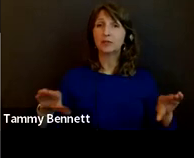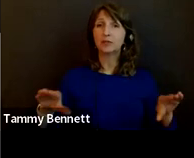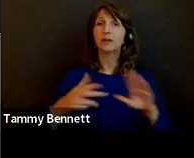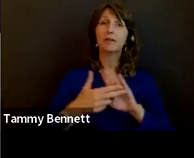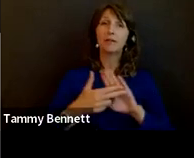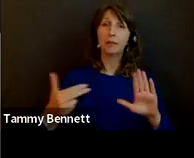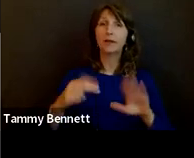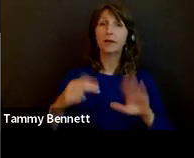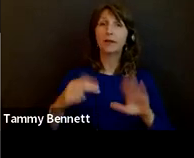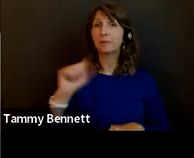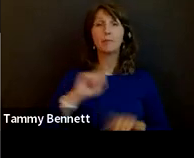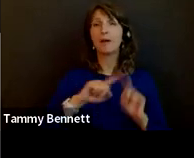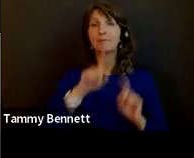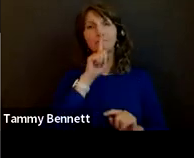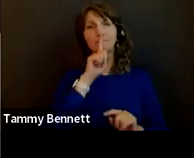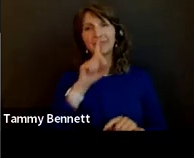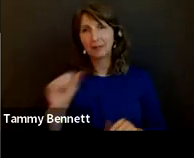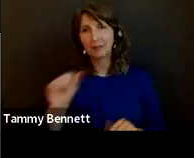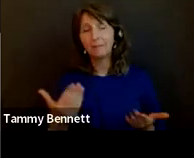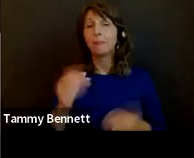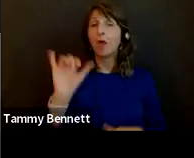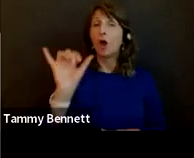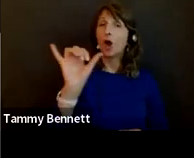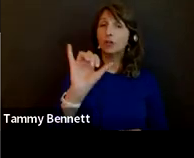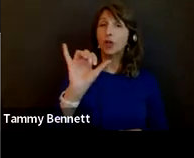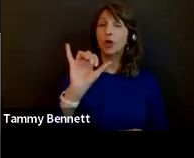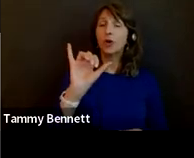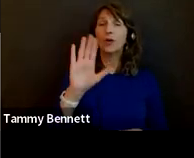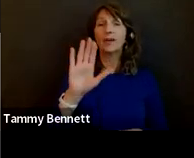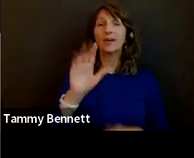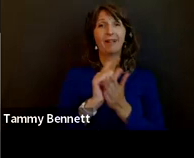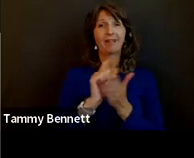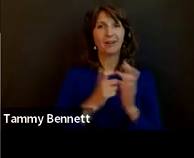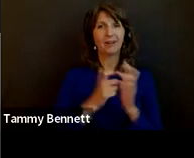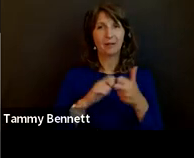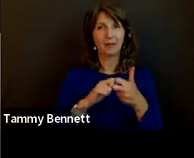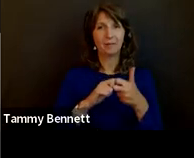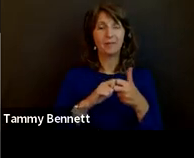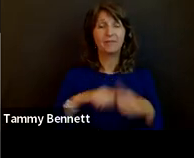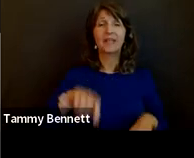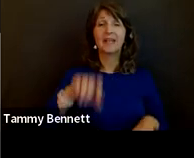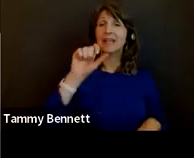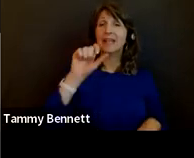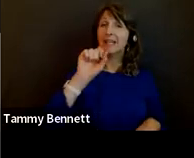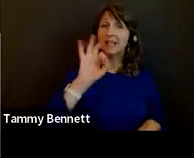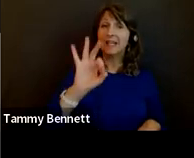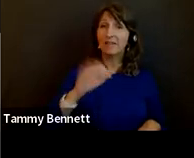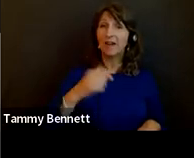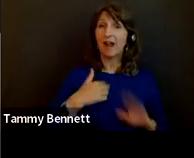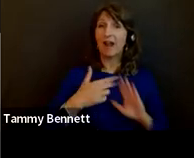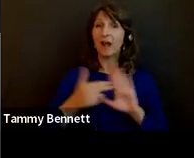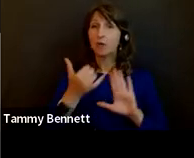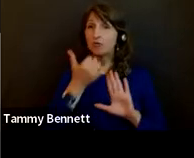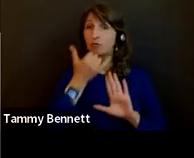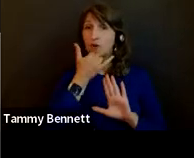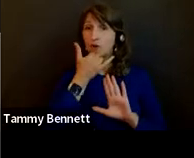a costly legal remedy. If we get it wrong, instead of it costing us just a little bit of time, we've gotten it wrong